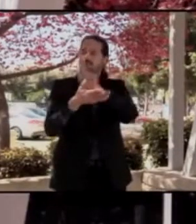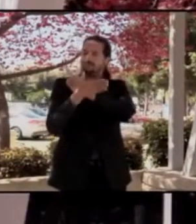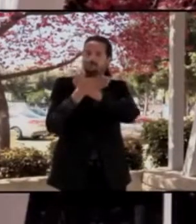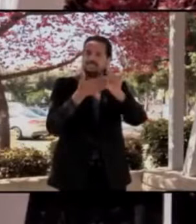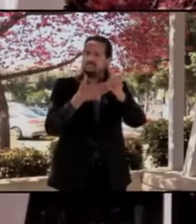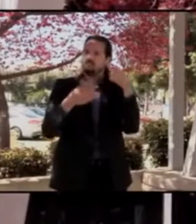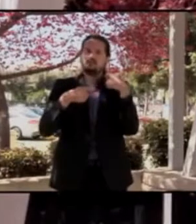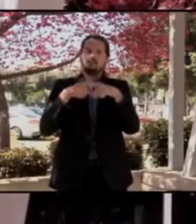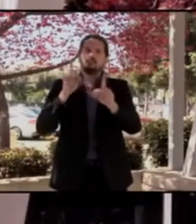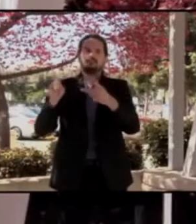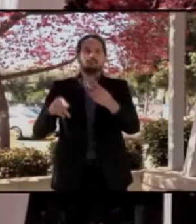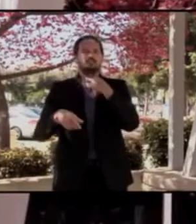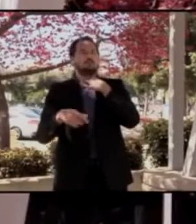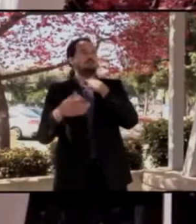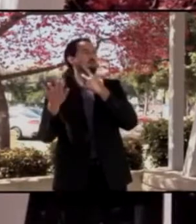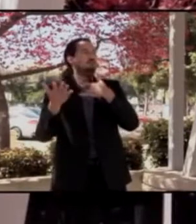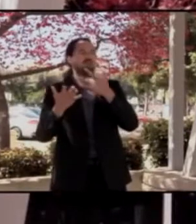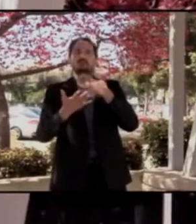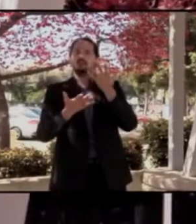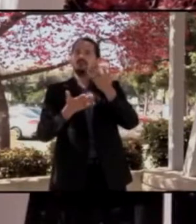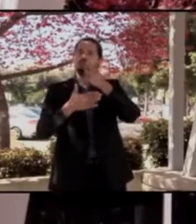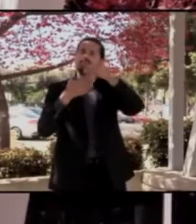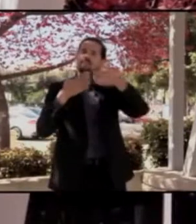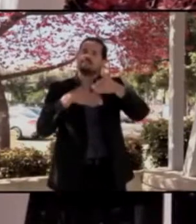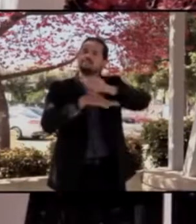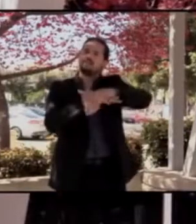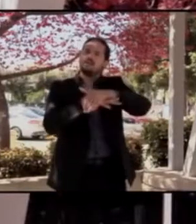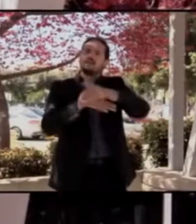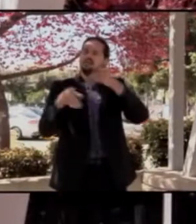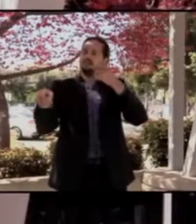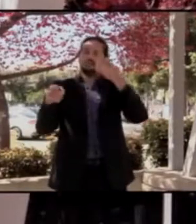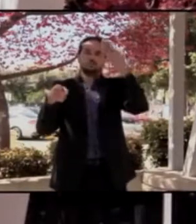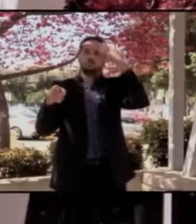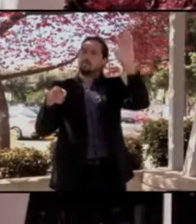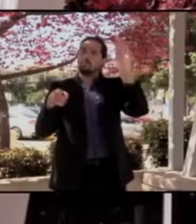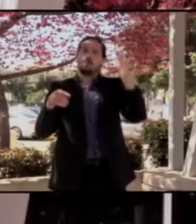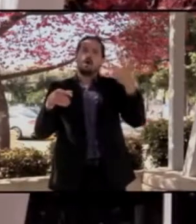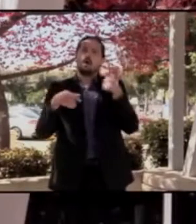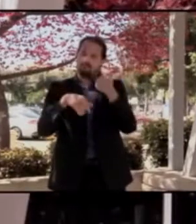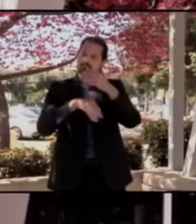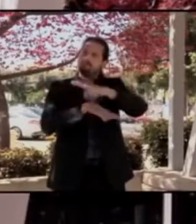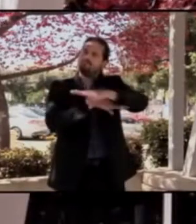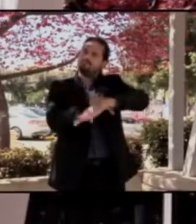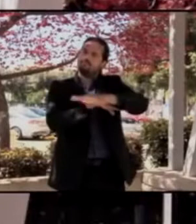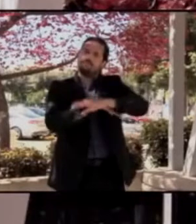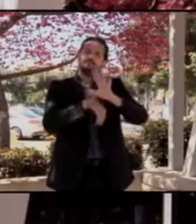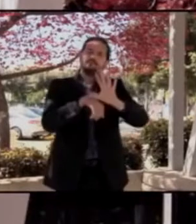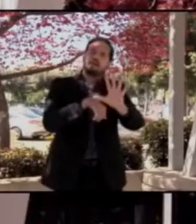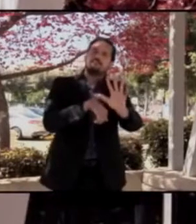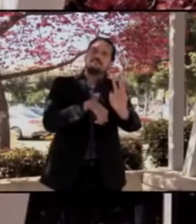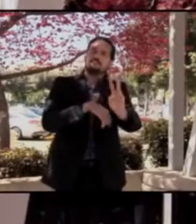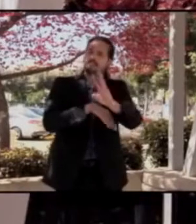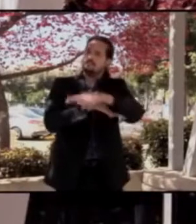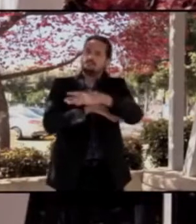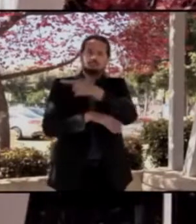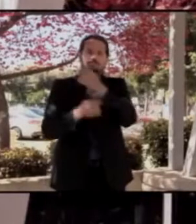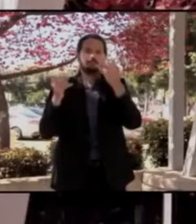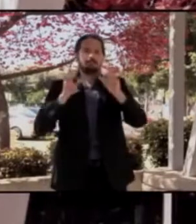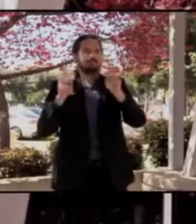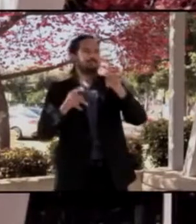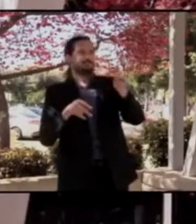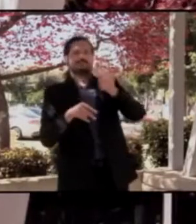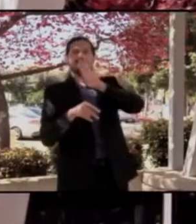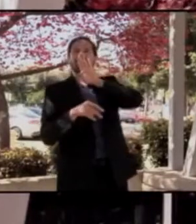more appointments, or at least that they don't know if there's appointments available after 5 or 6 p.m. One of the questions would be, are